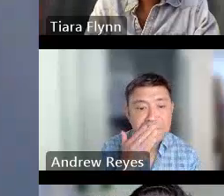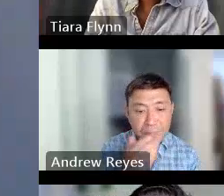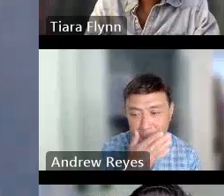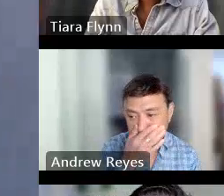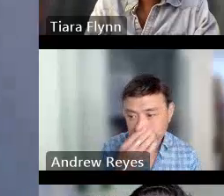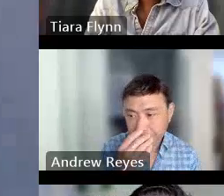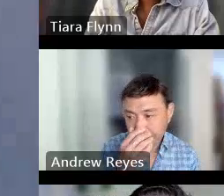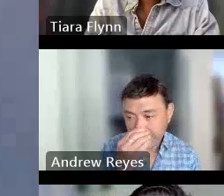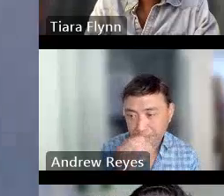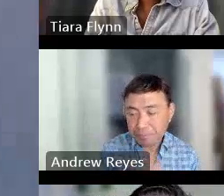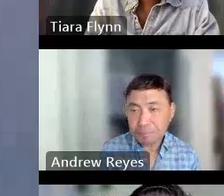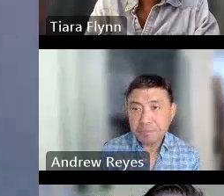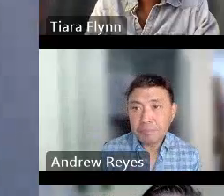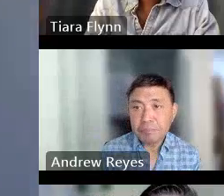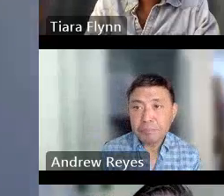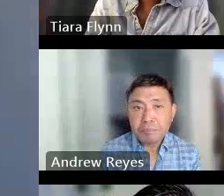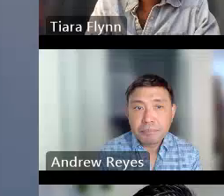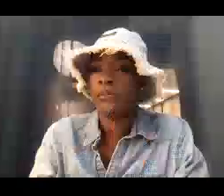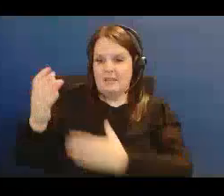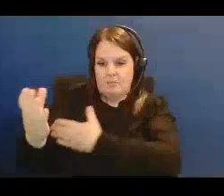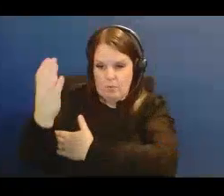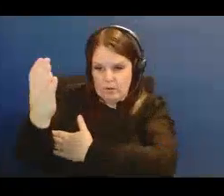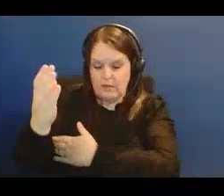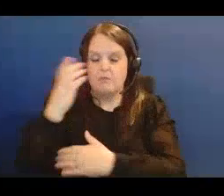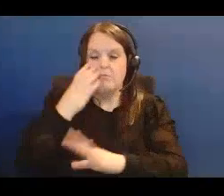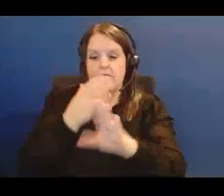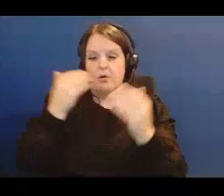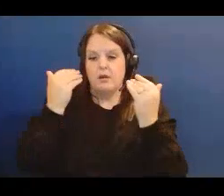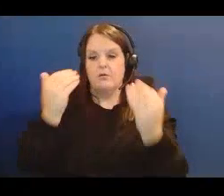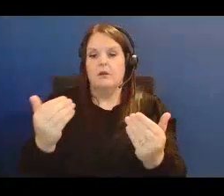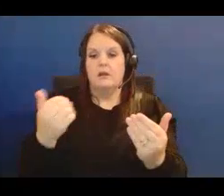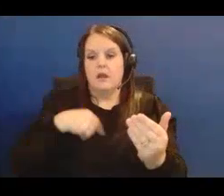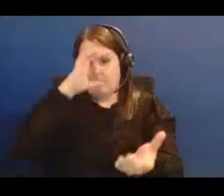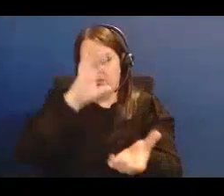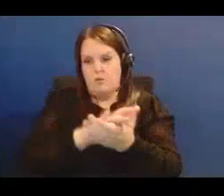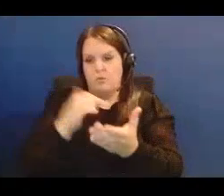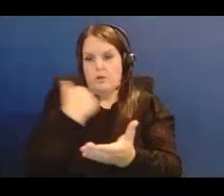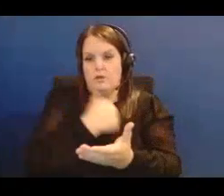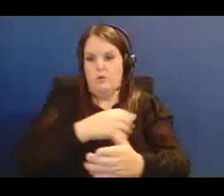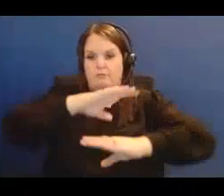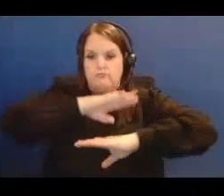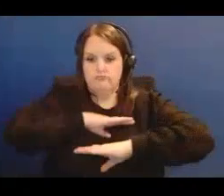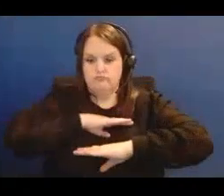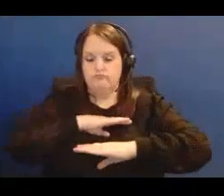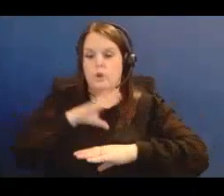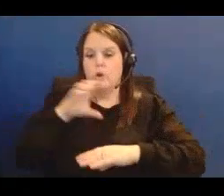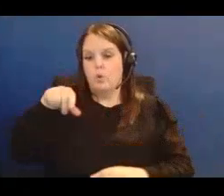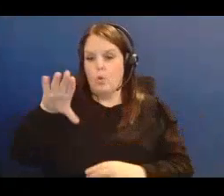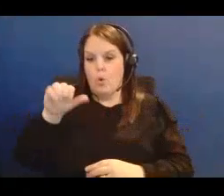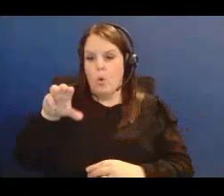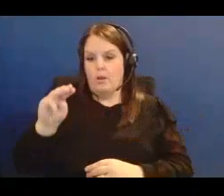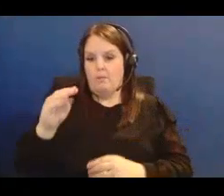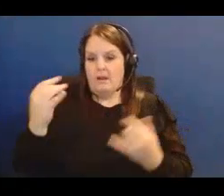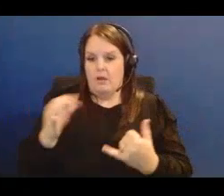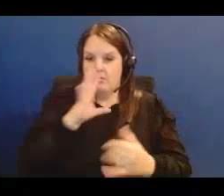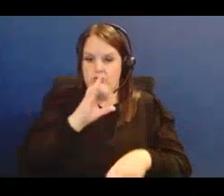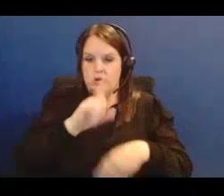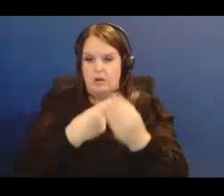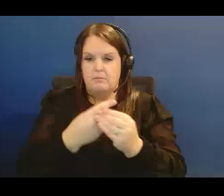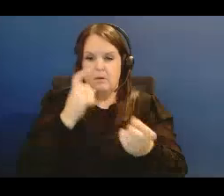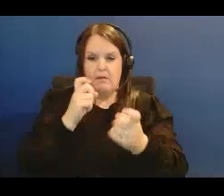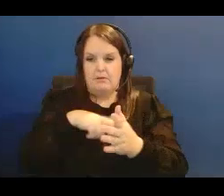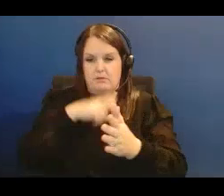at 10:09 a.m. Before I proceed, Ms. Dorch, I believe we do have quorum. So I know we had talked about maybe jumping